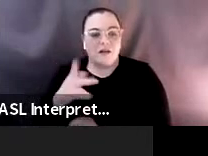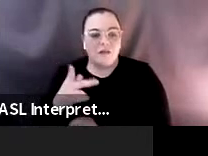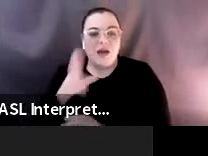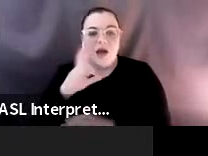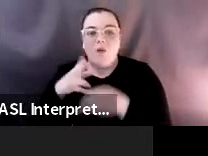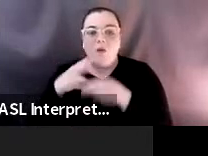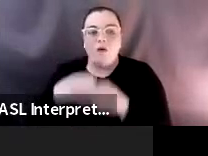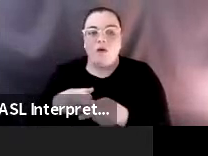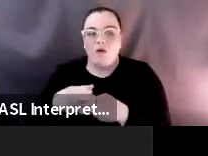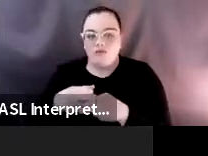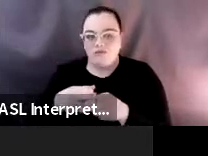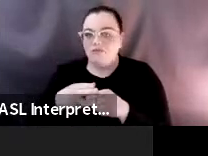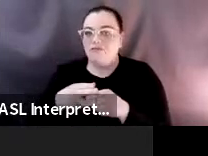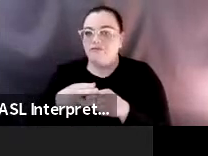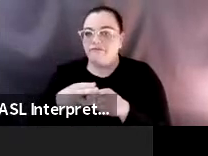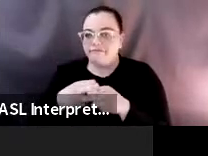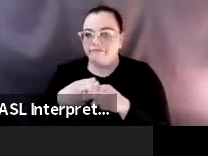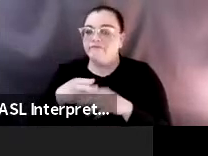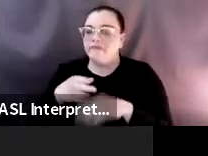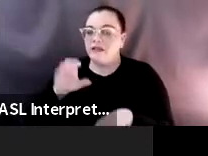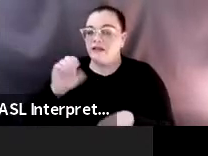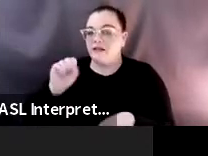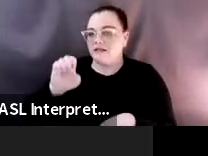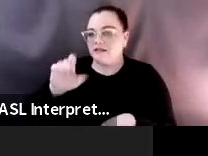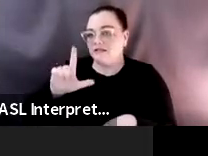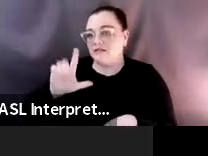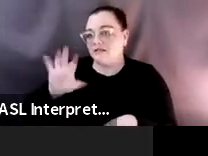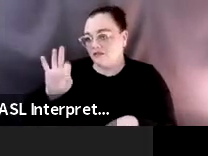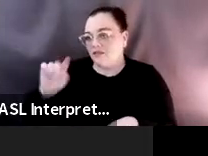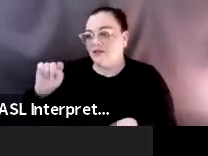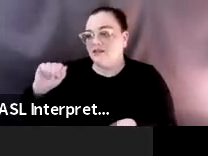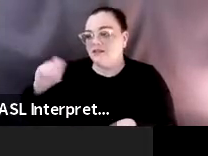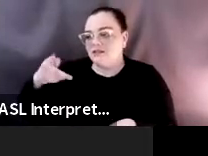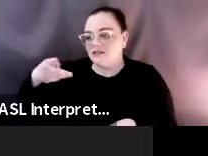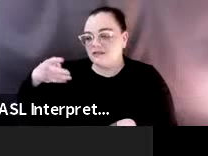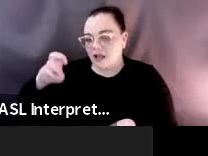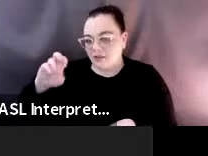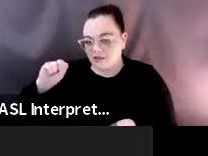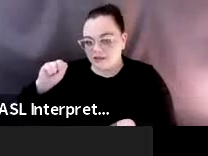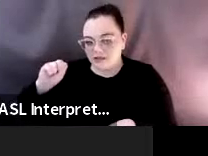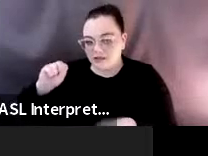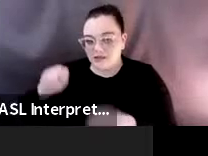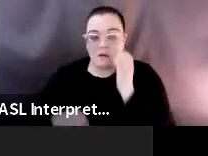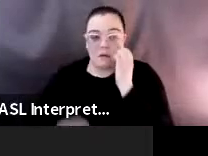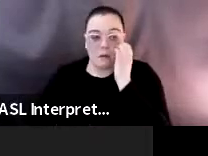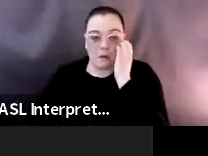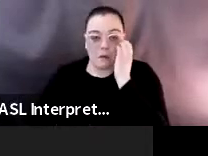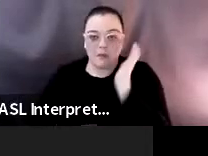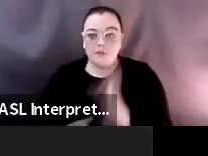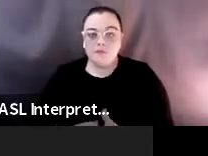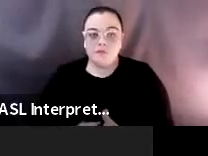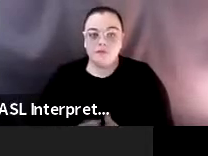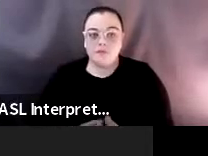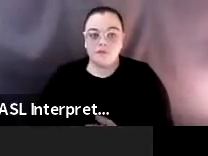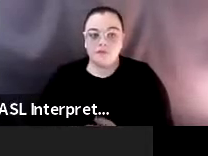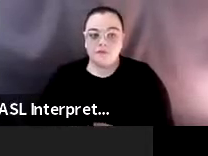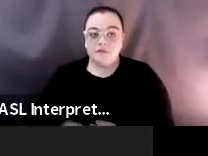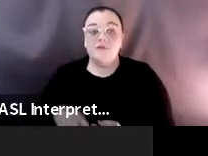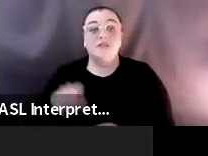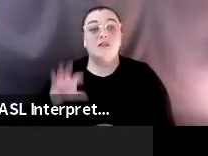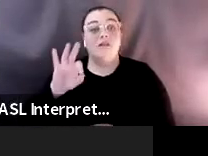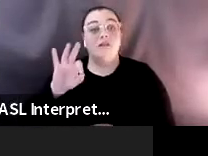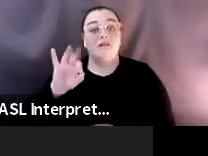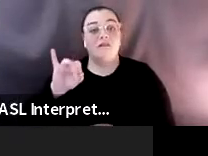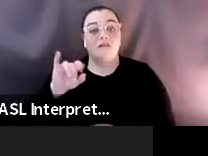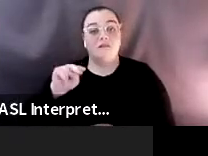library self-tapes, because that's the media we're gonna be working with. And by default, Final Cut saves your